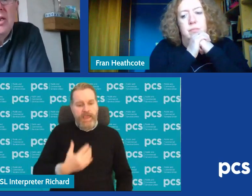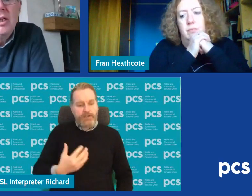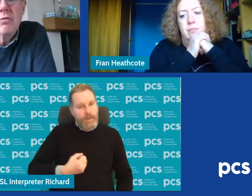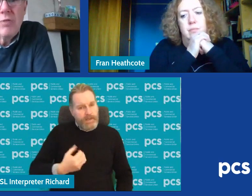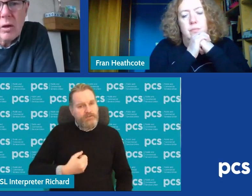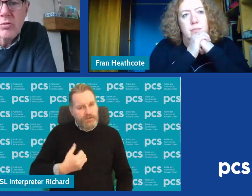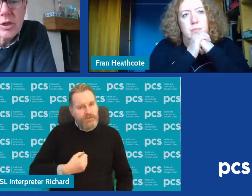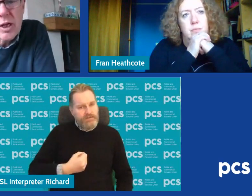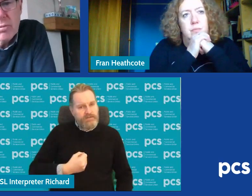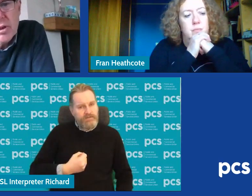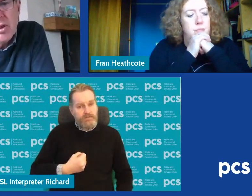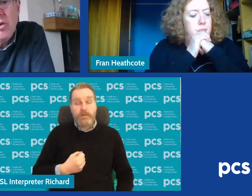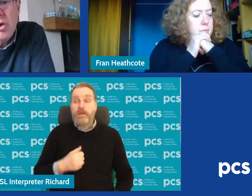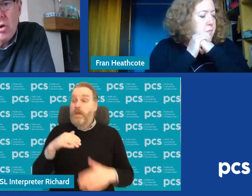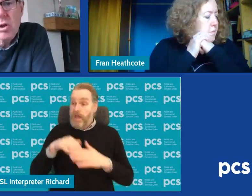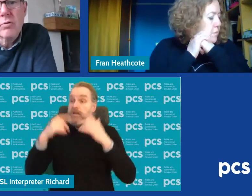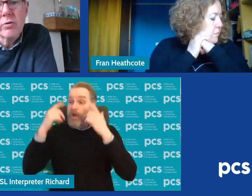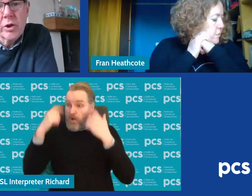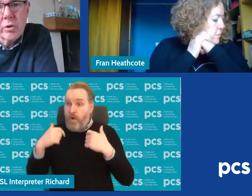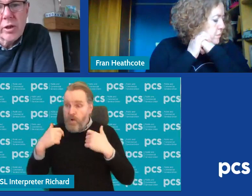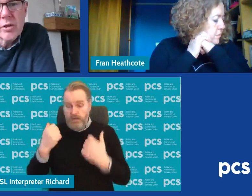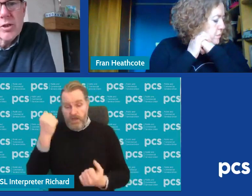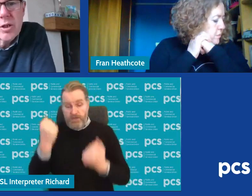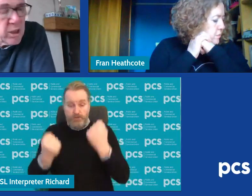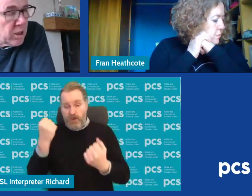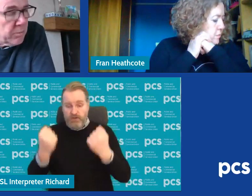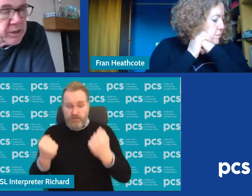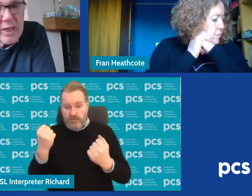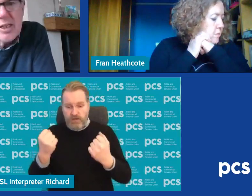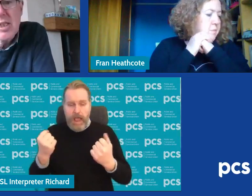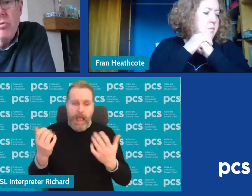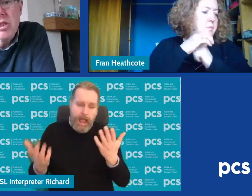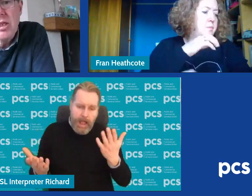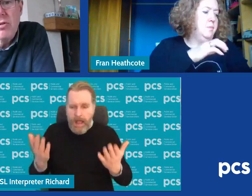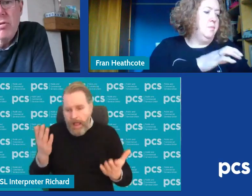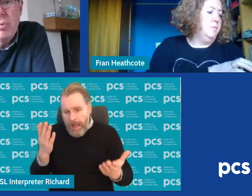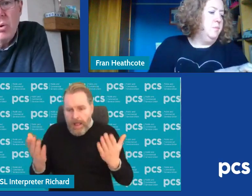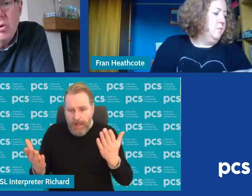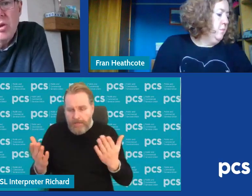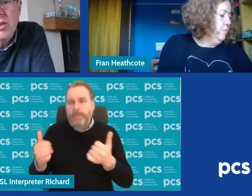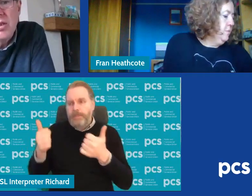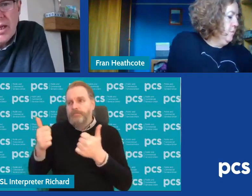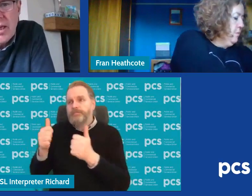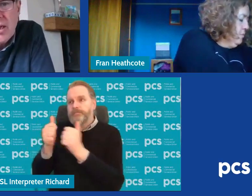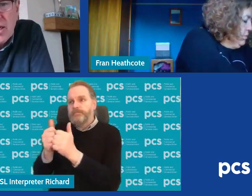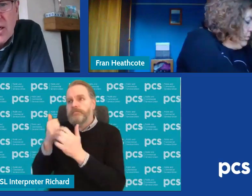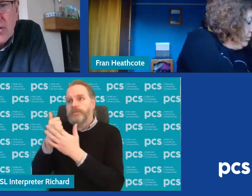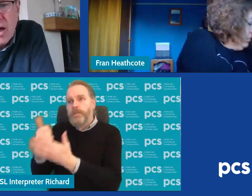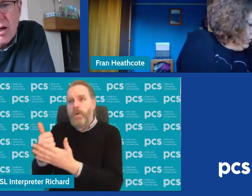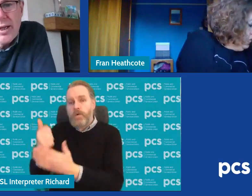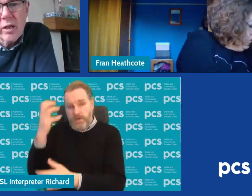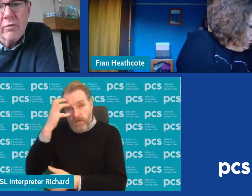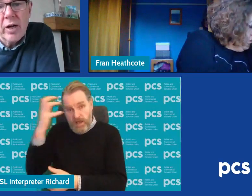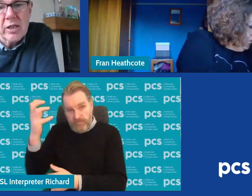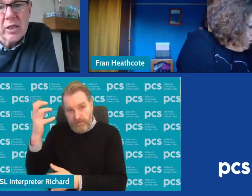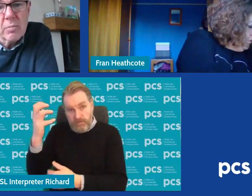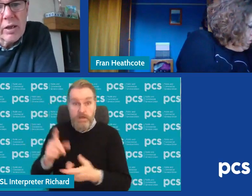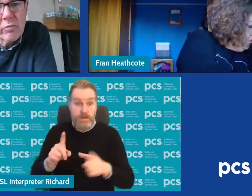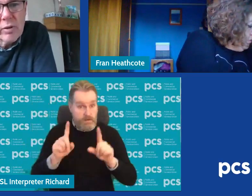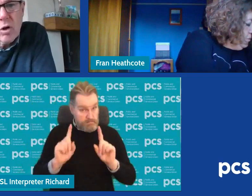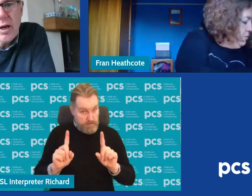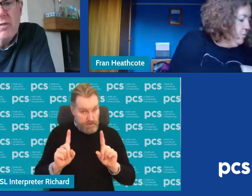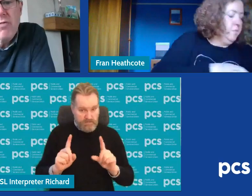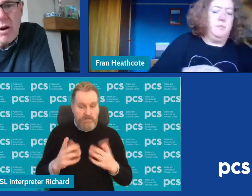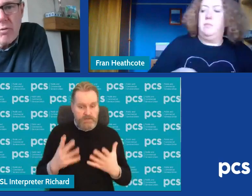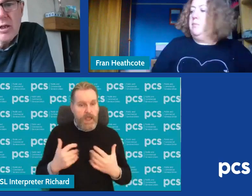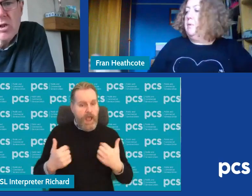Court found for the government and not for the unions. But the NEC received a report today that our legal advisors believe